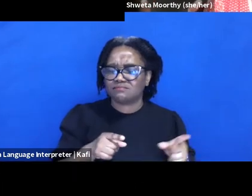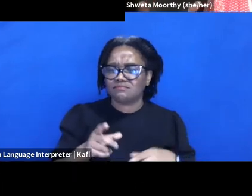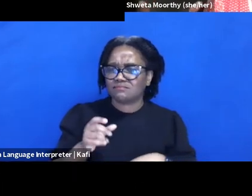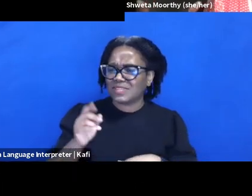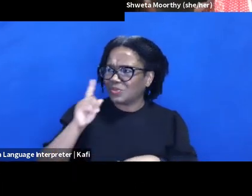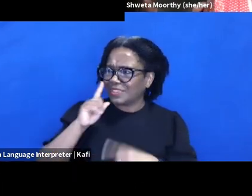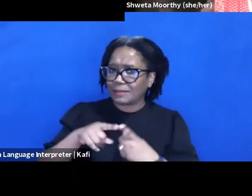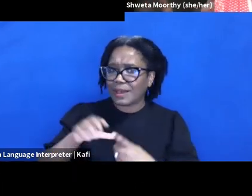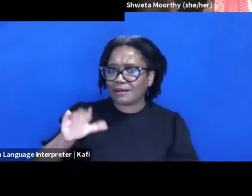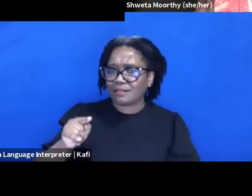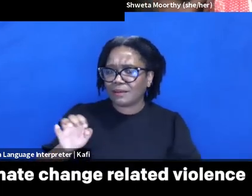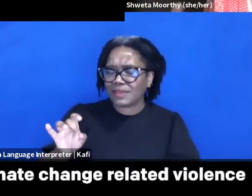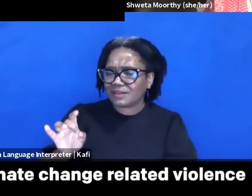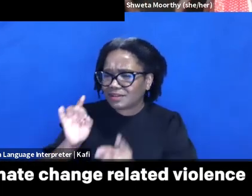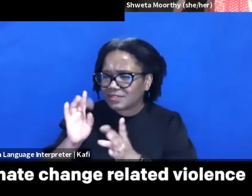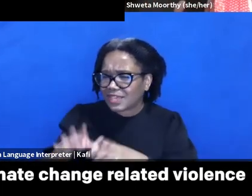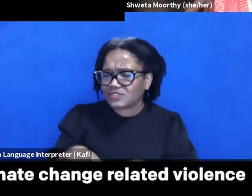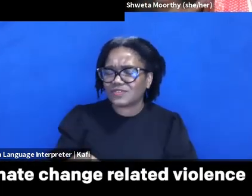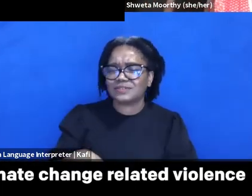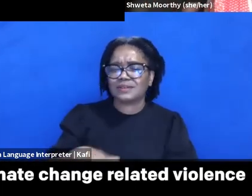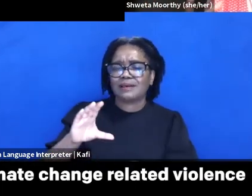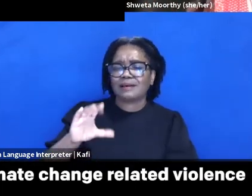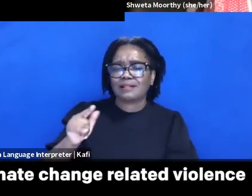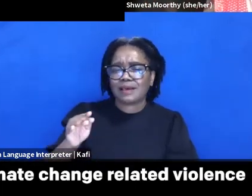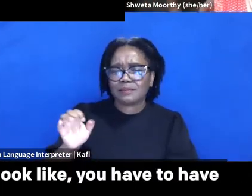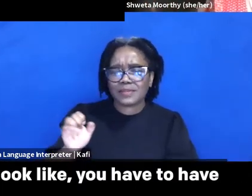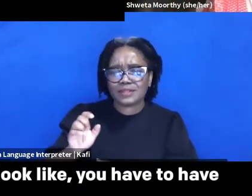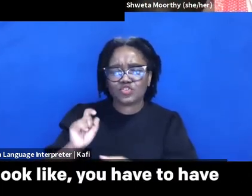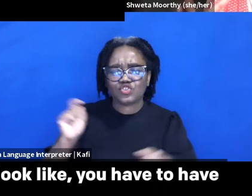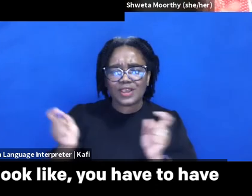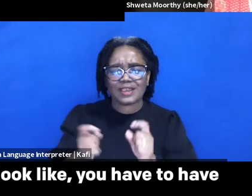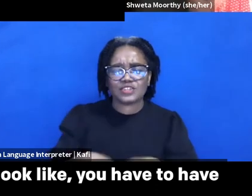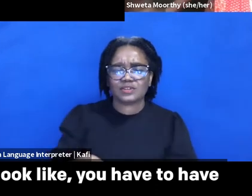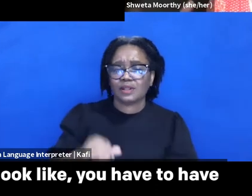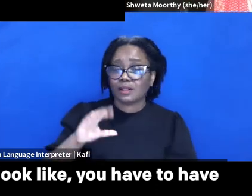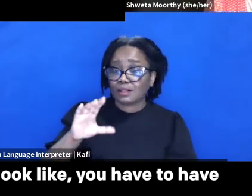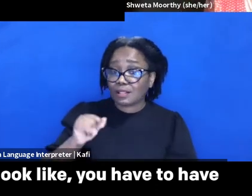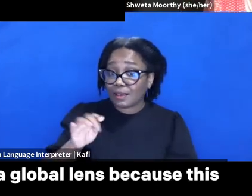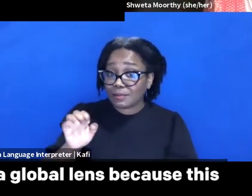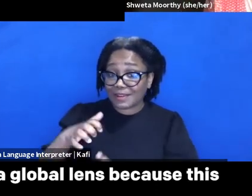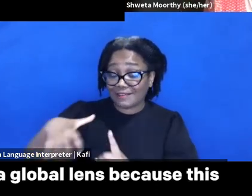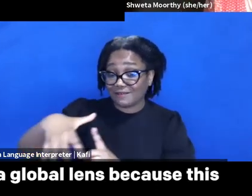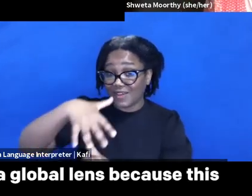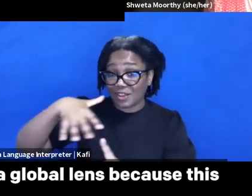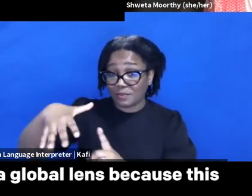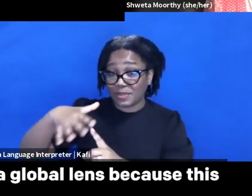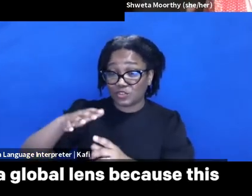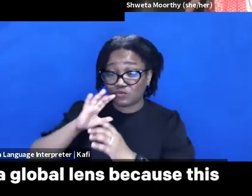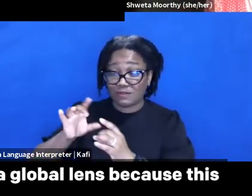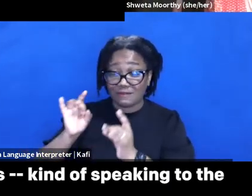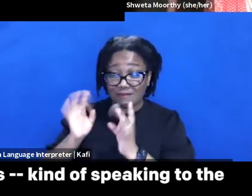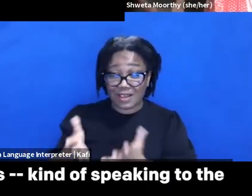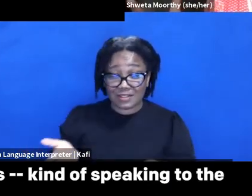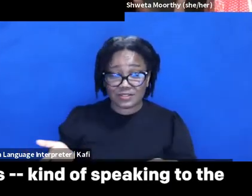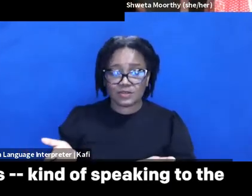and and climate change related violence look like, you have to have a global lens, because